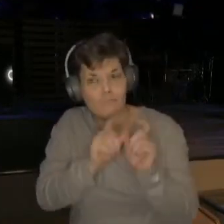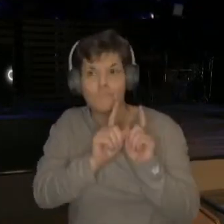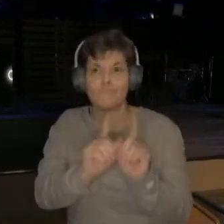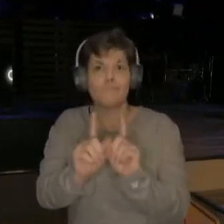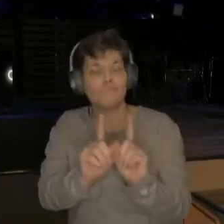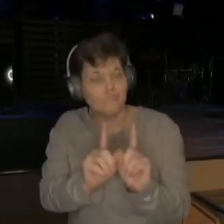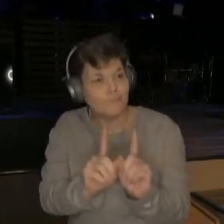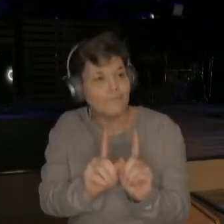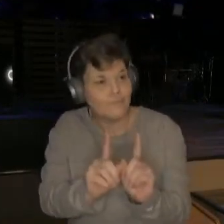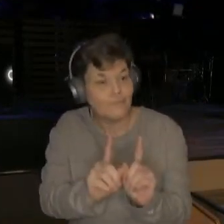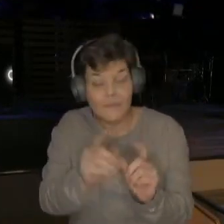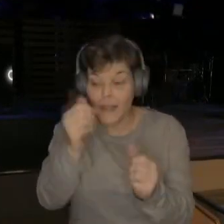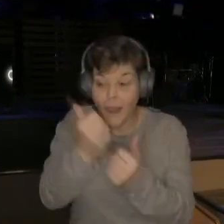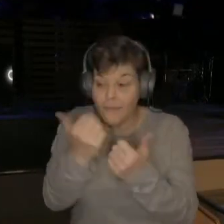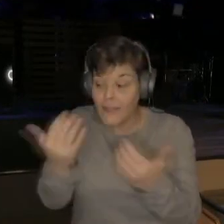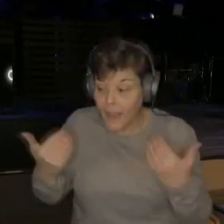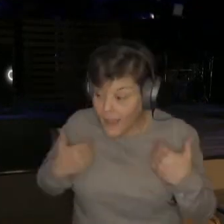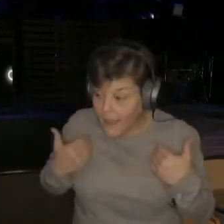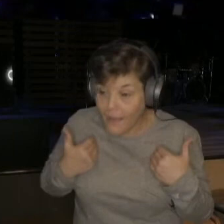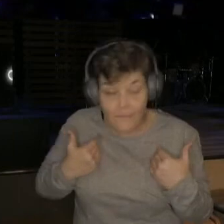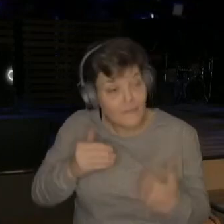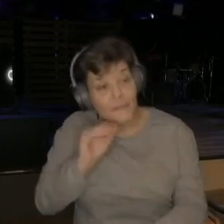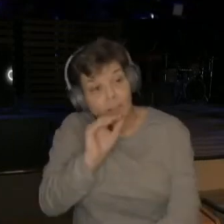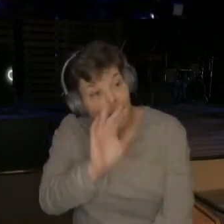Everything I have is yours to enjoy.